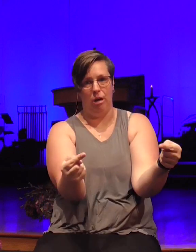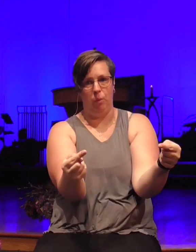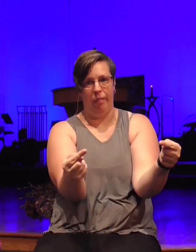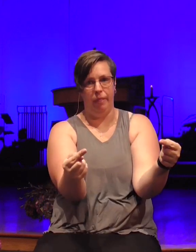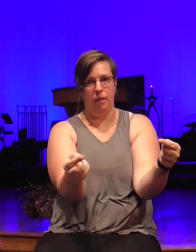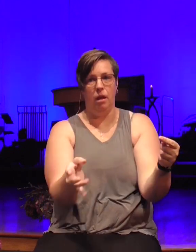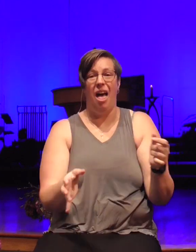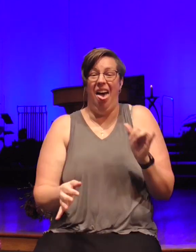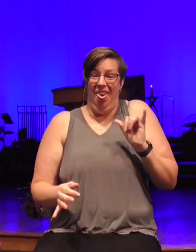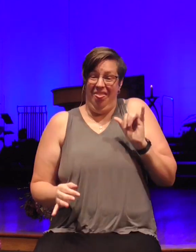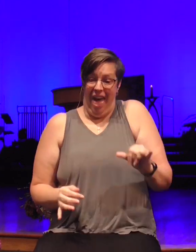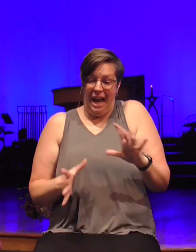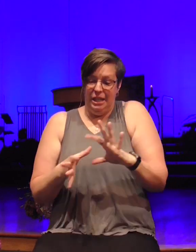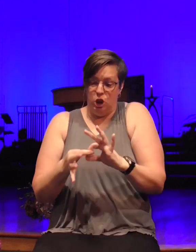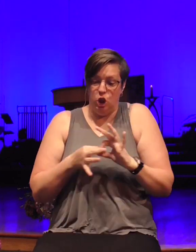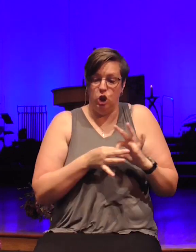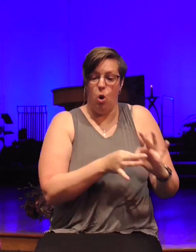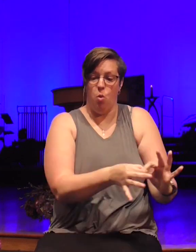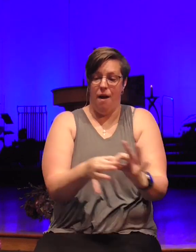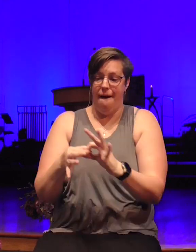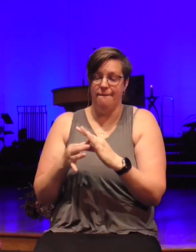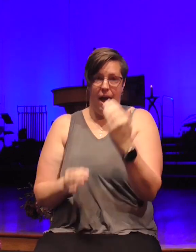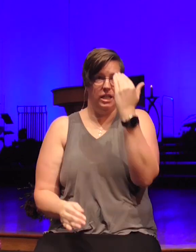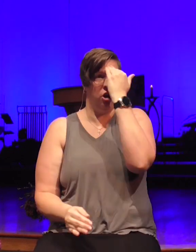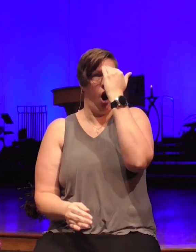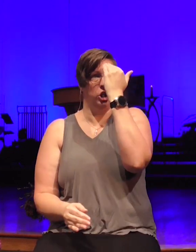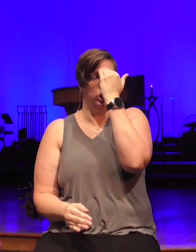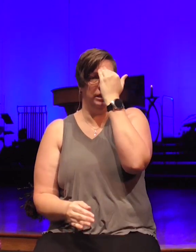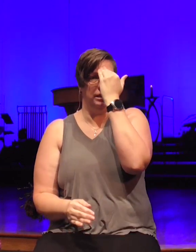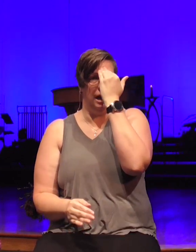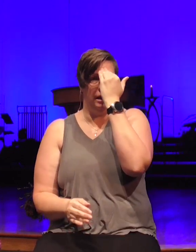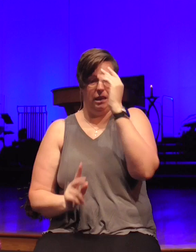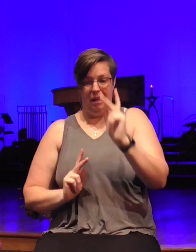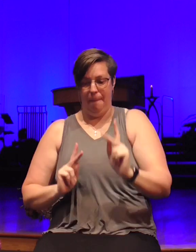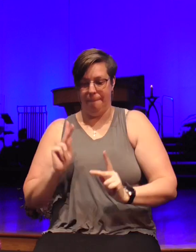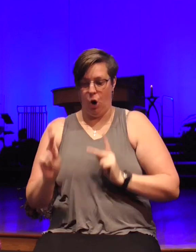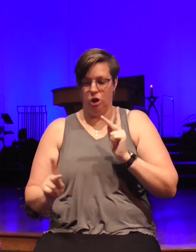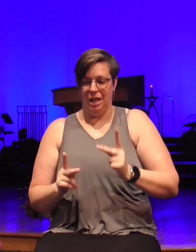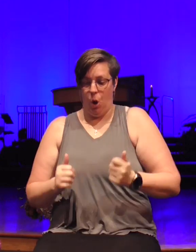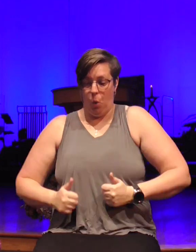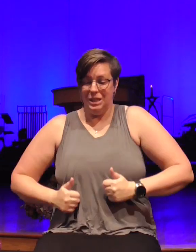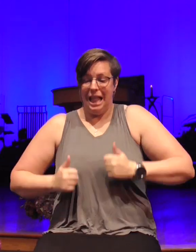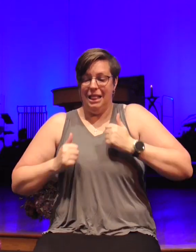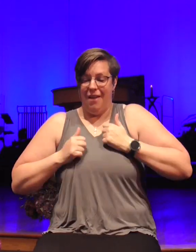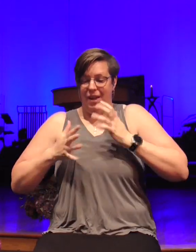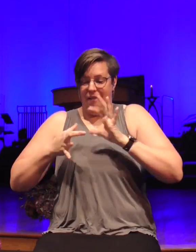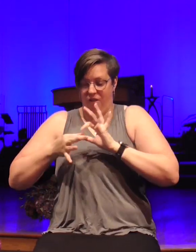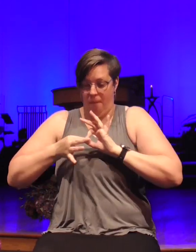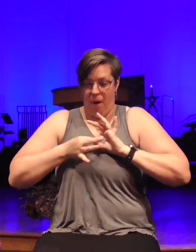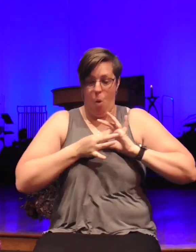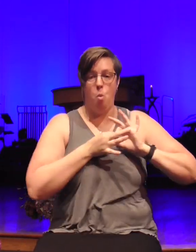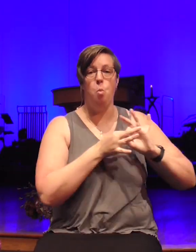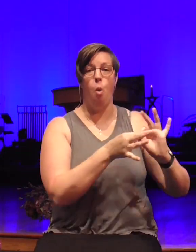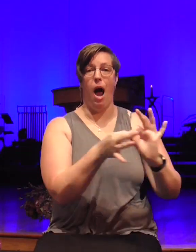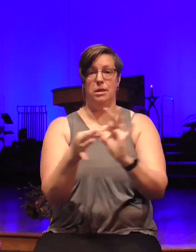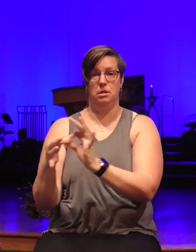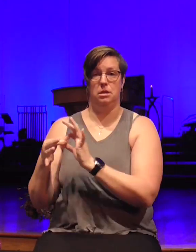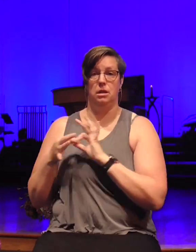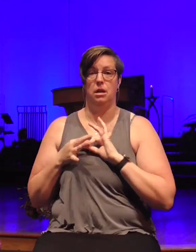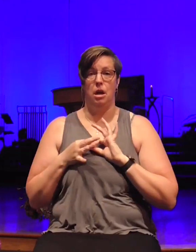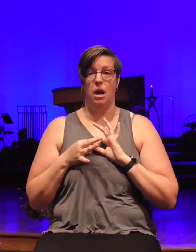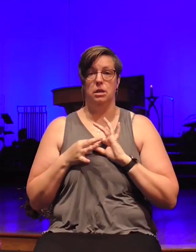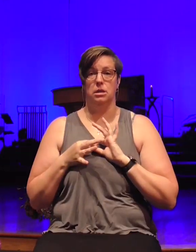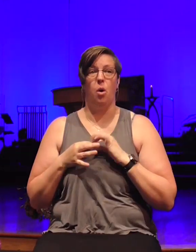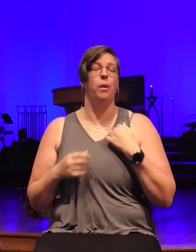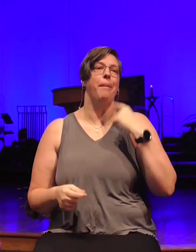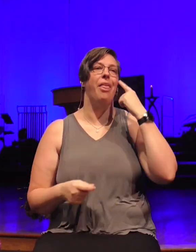the unified consciousness and a person who's living from oneness, how they live. And we may be sitting here thinking it's easy.